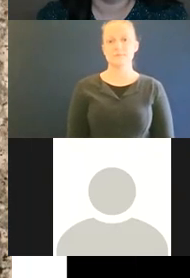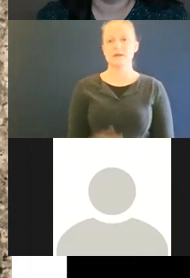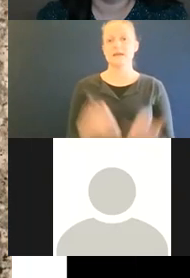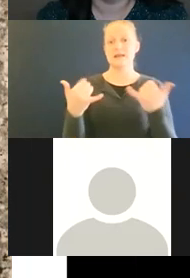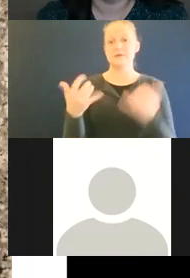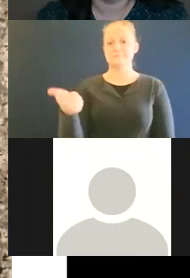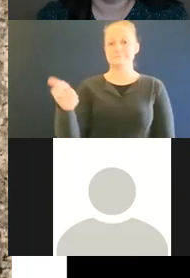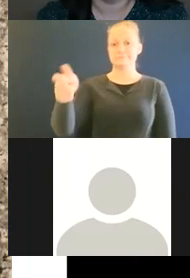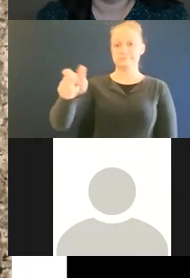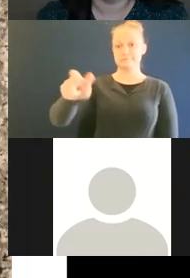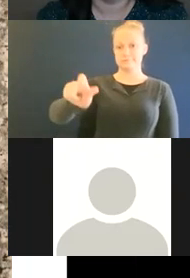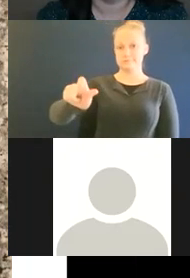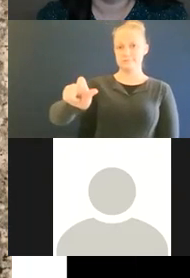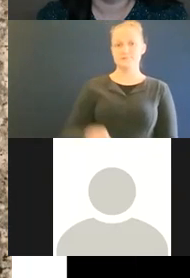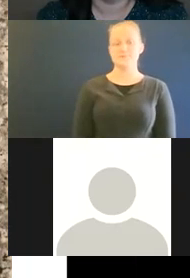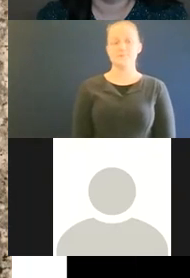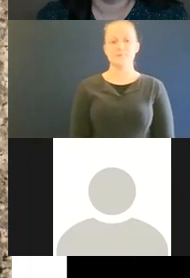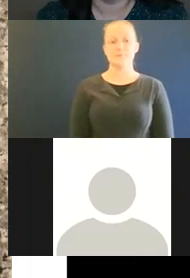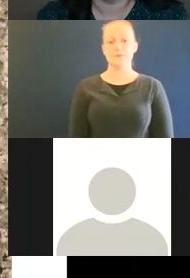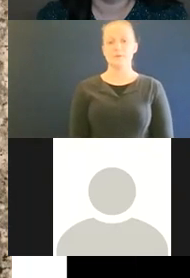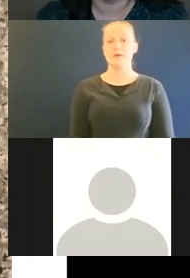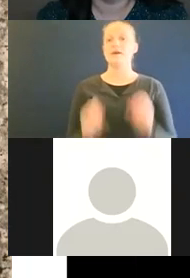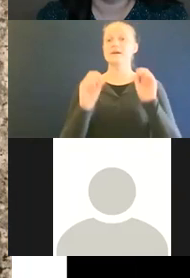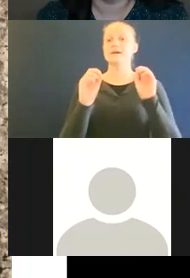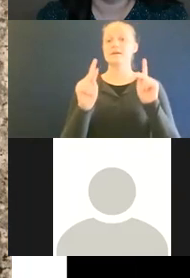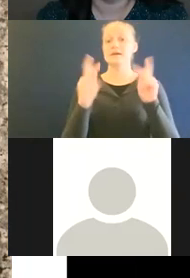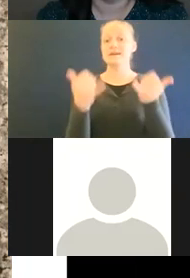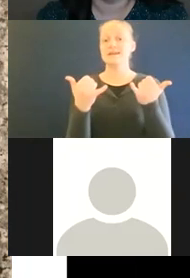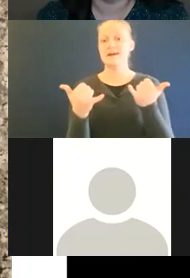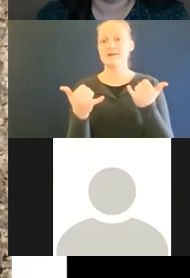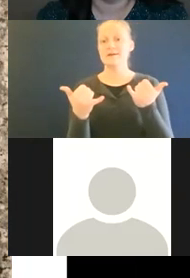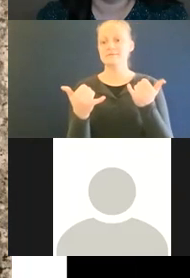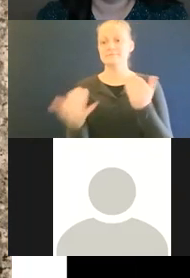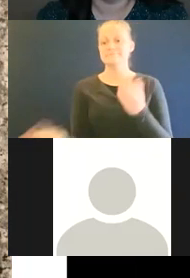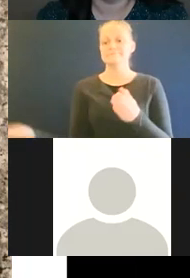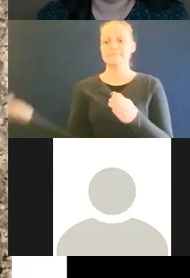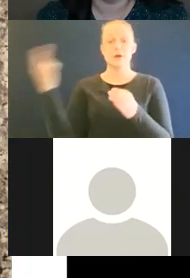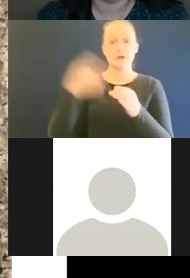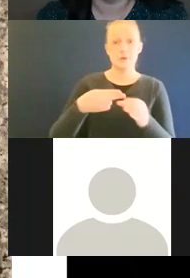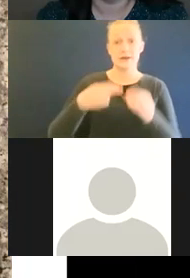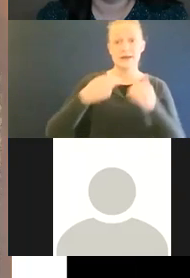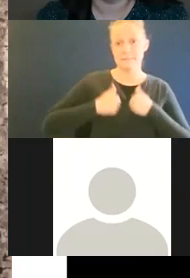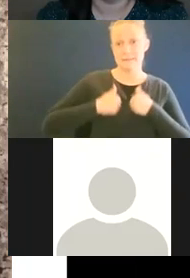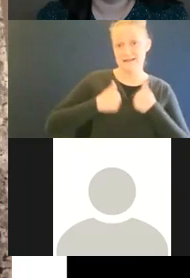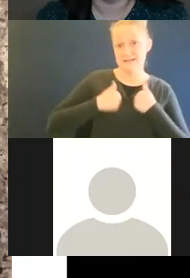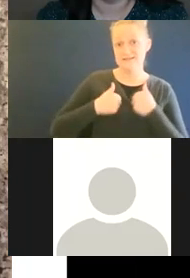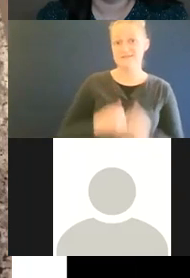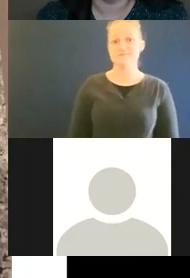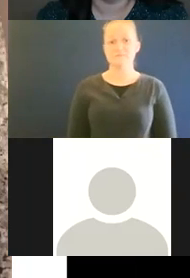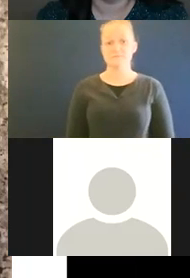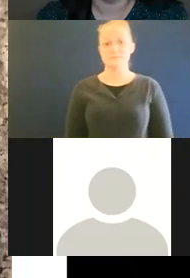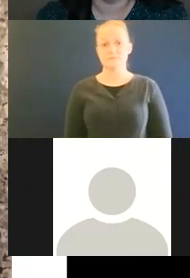down. Okay, time to get in. Looks like you want